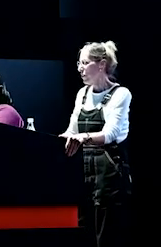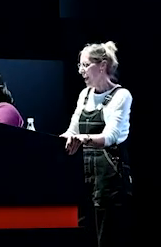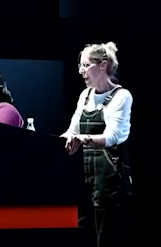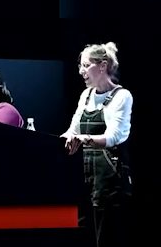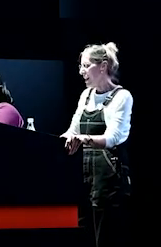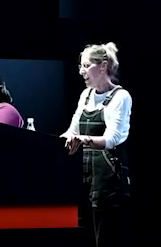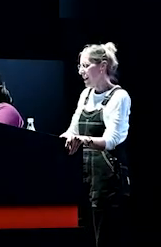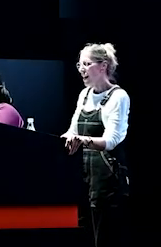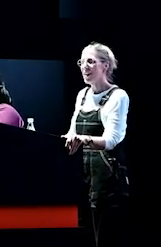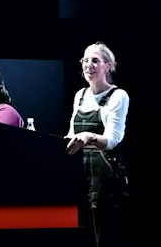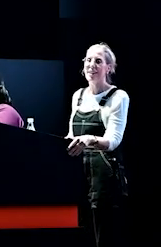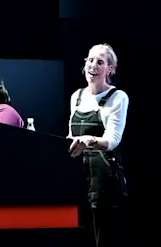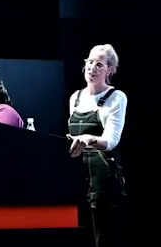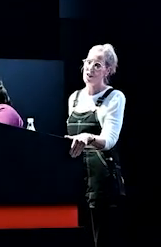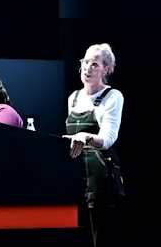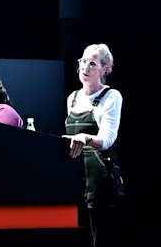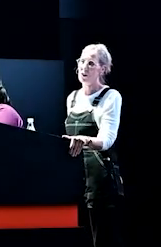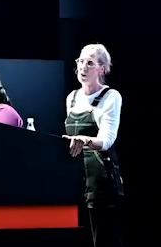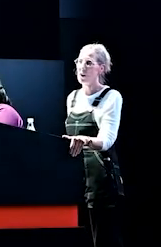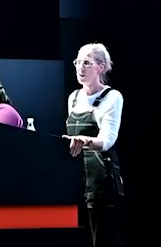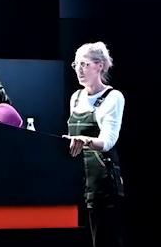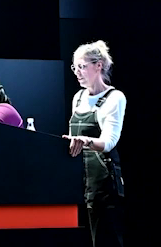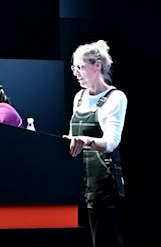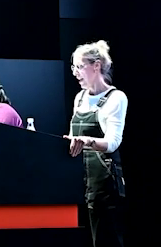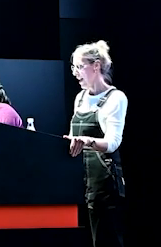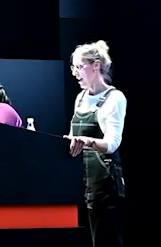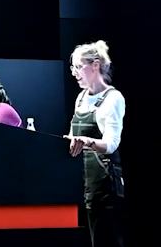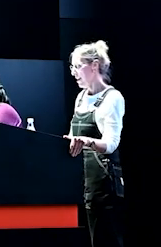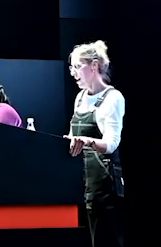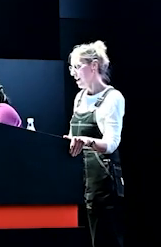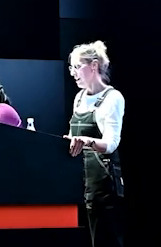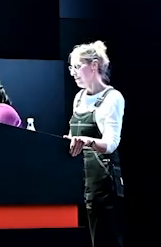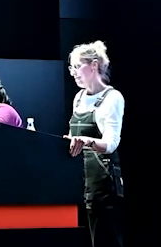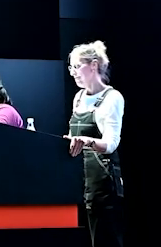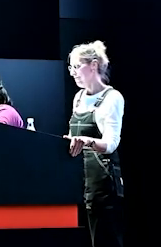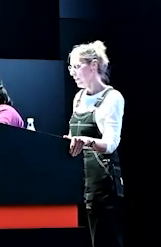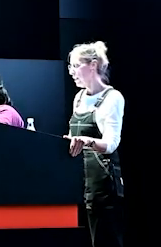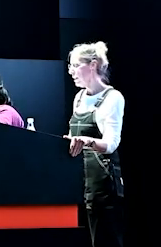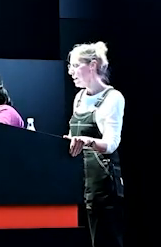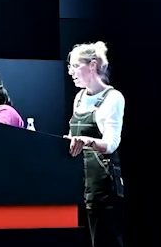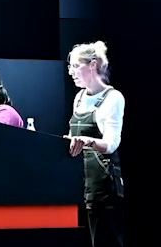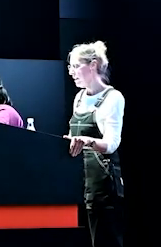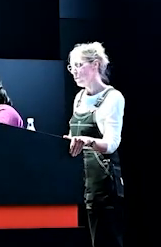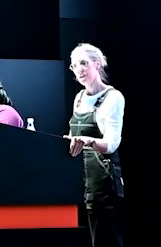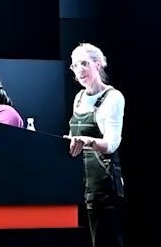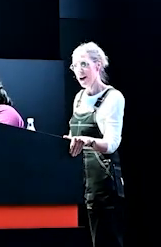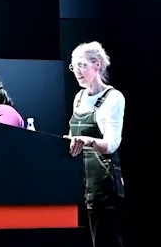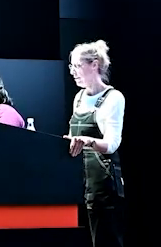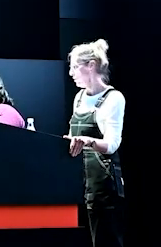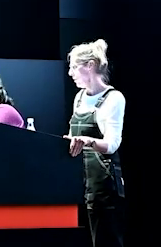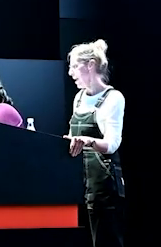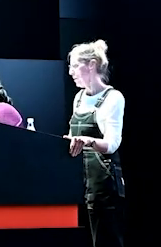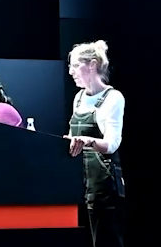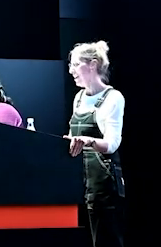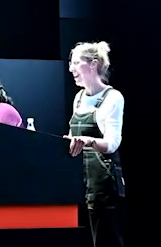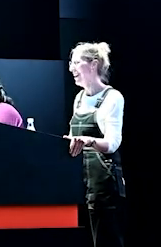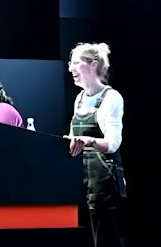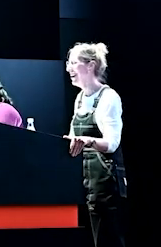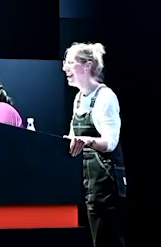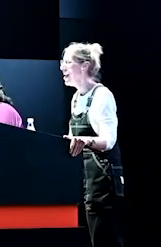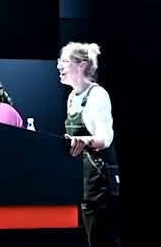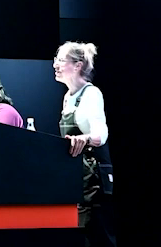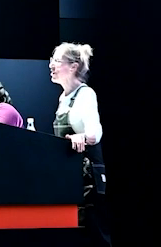and created a collection of logos that the legal team was not so happy